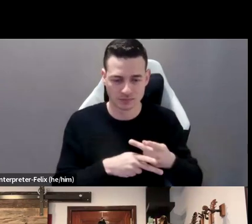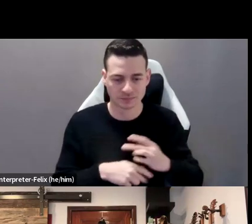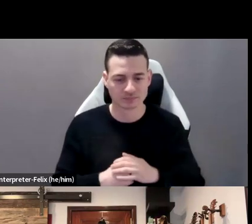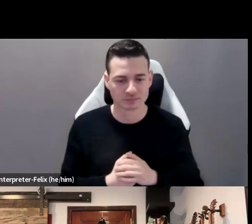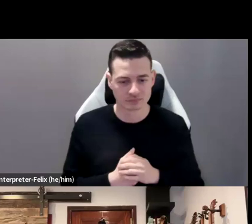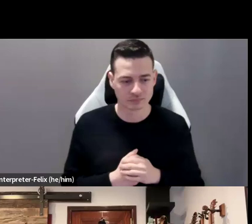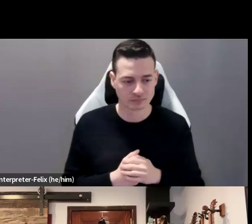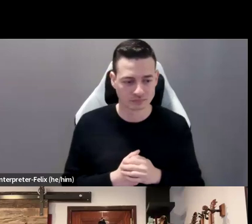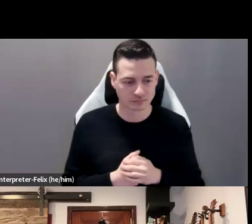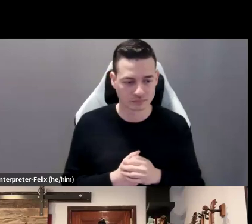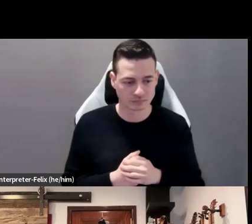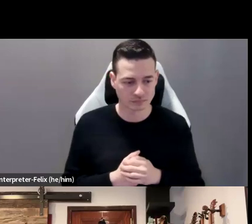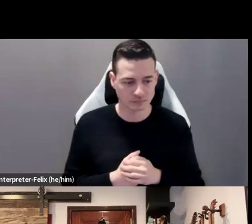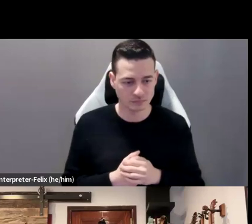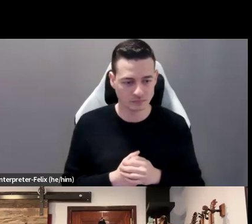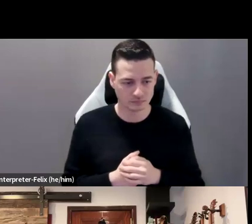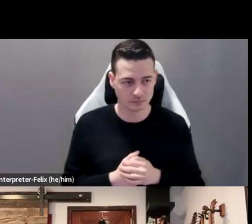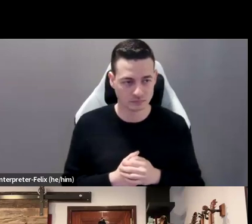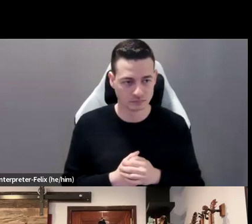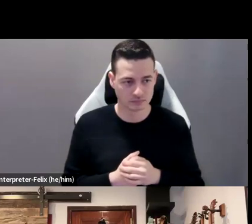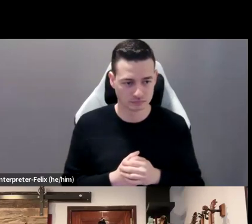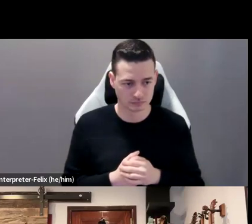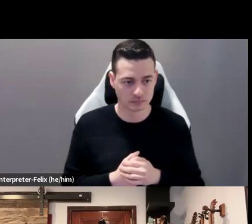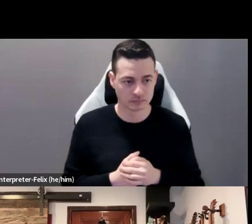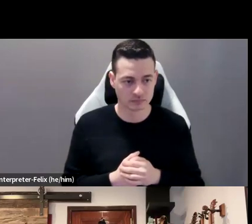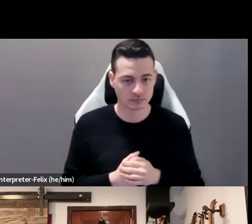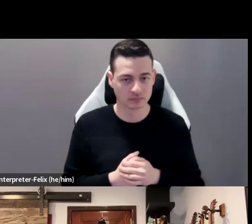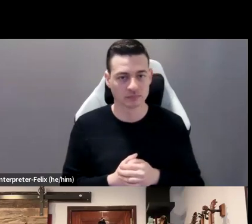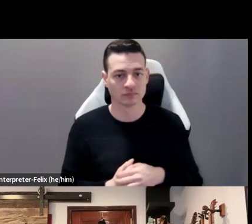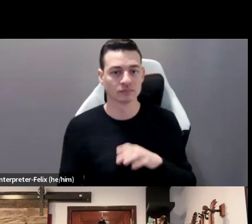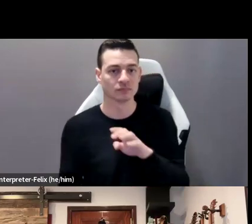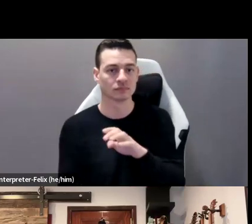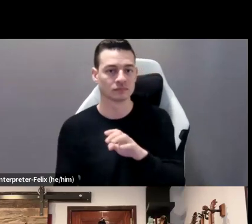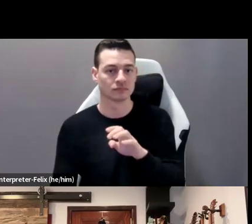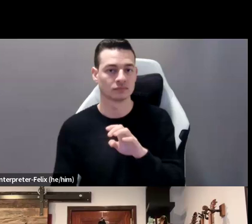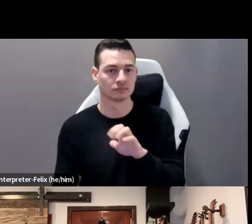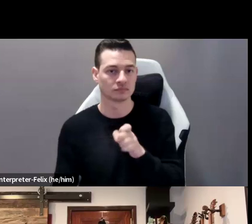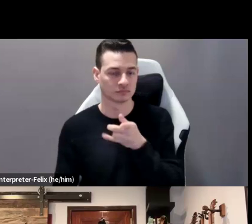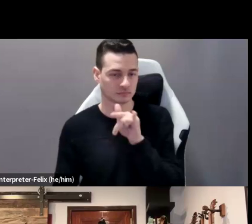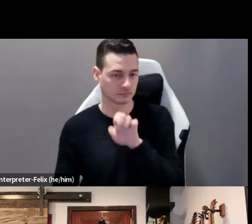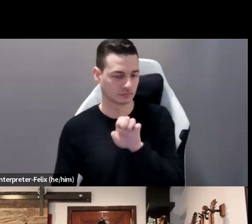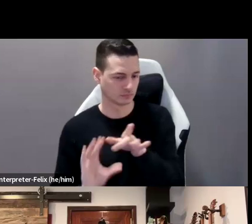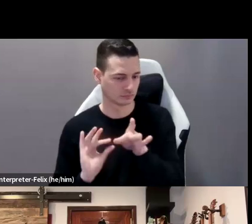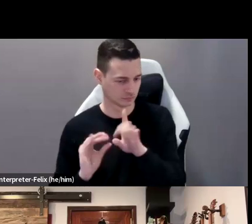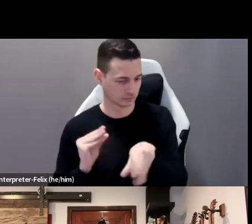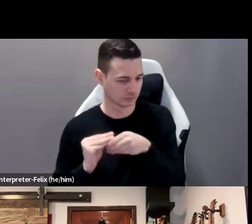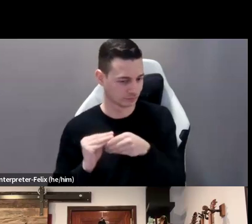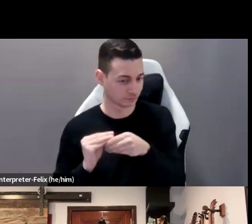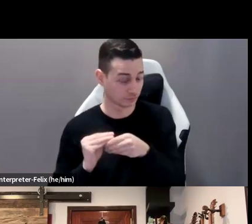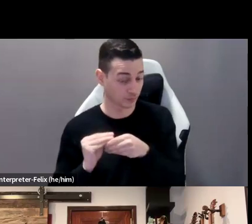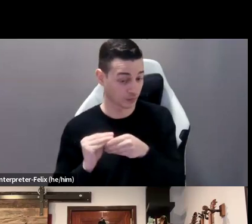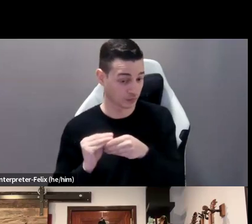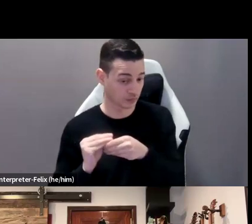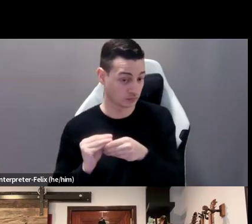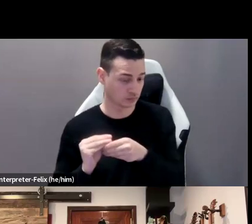And the only 2 things I really kind of want to add is, I mean, why we're doing this. That's something we